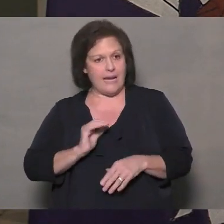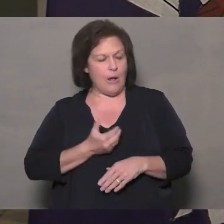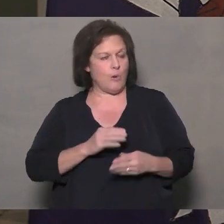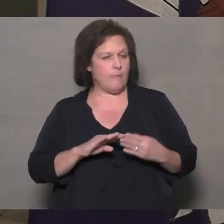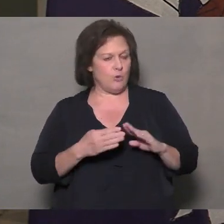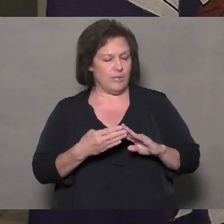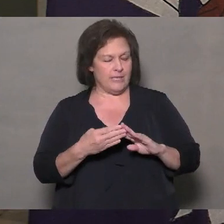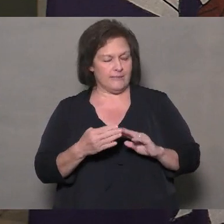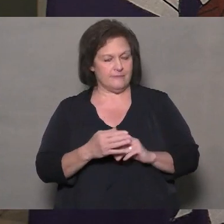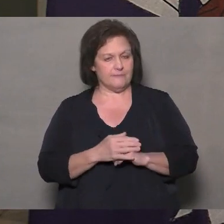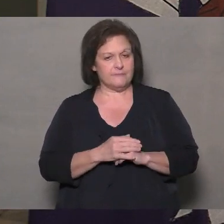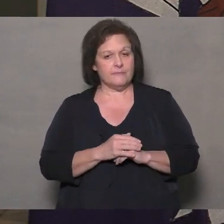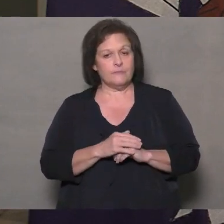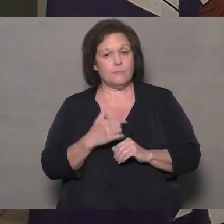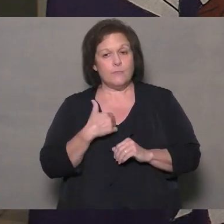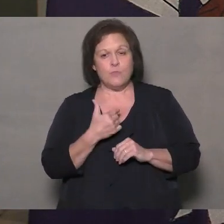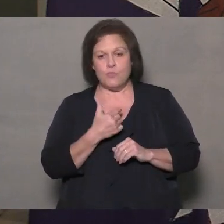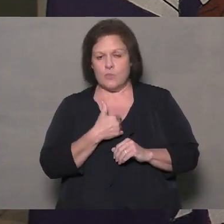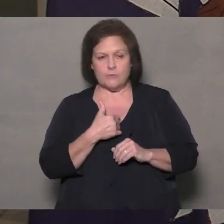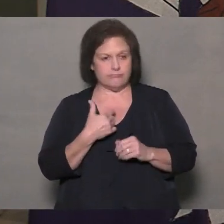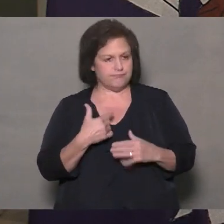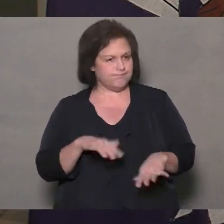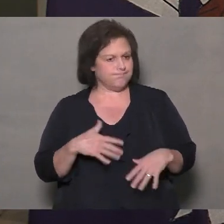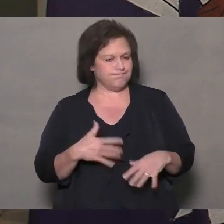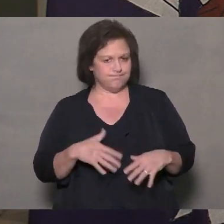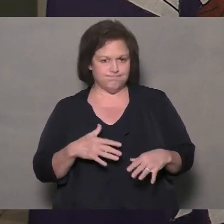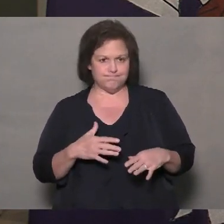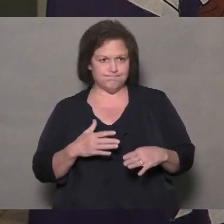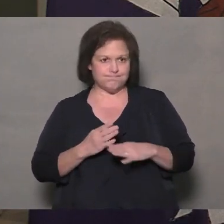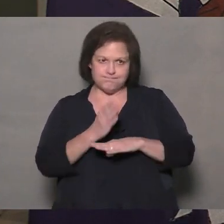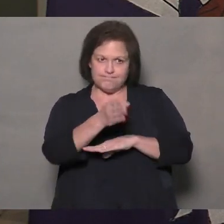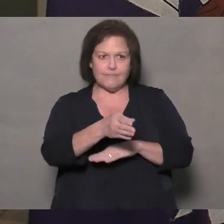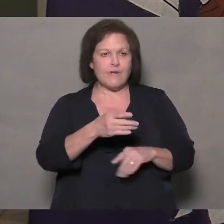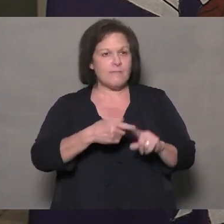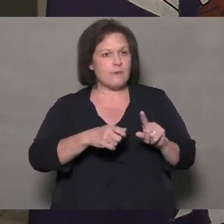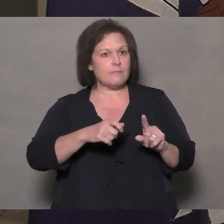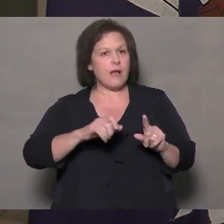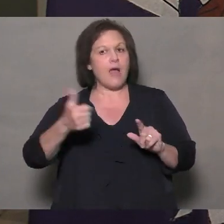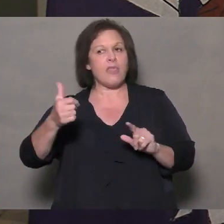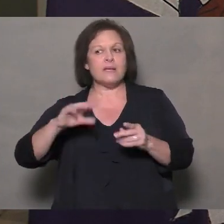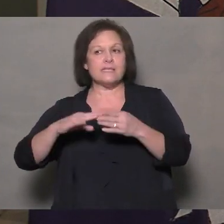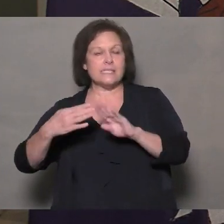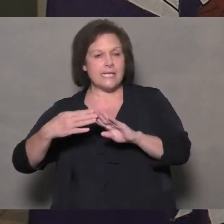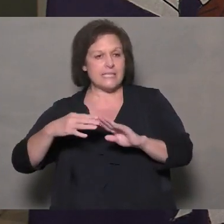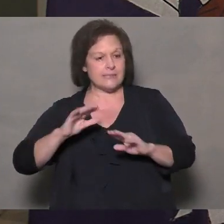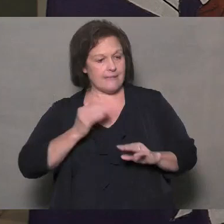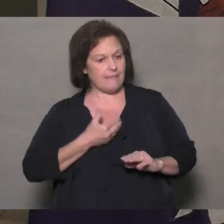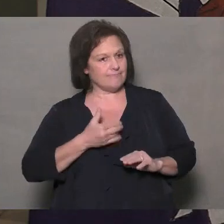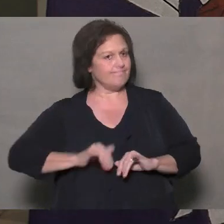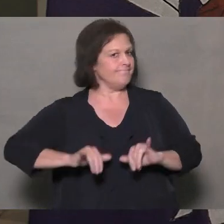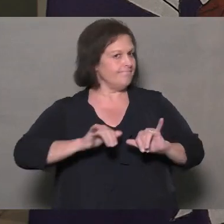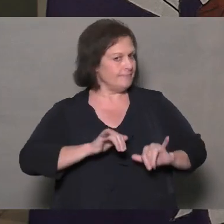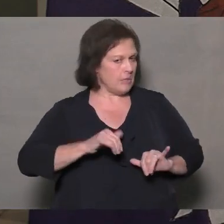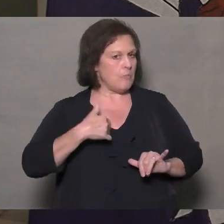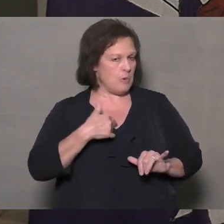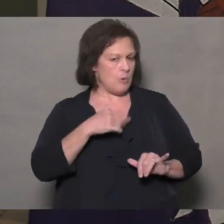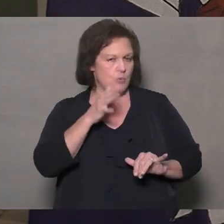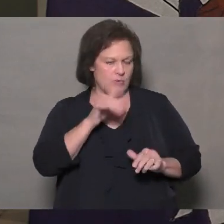community. We're way ahead of the curve compared to other cities our size, and we're going to get even